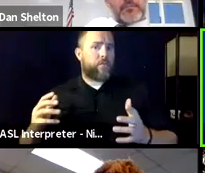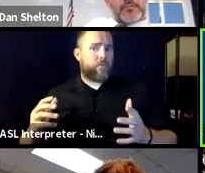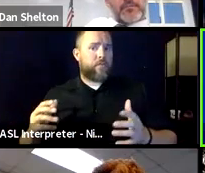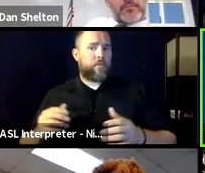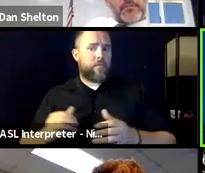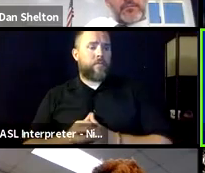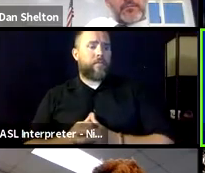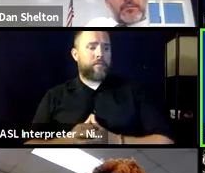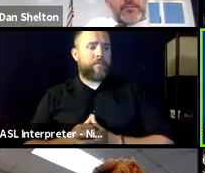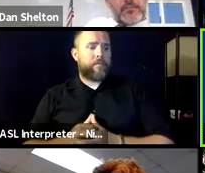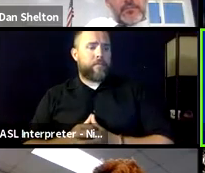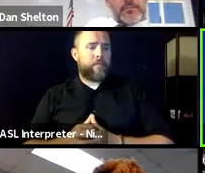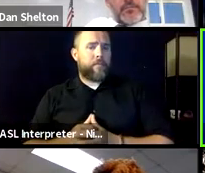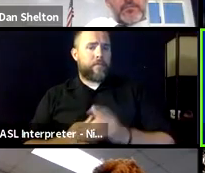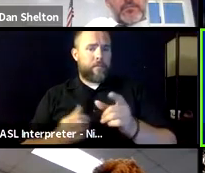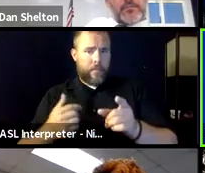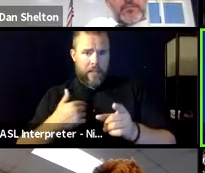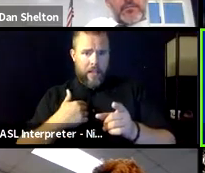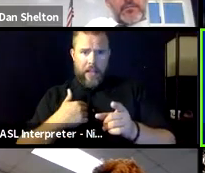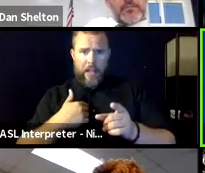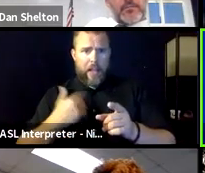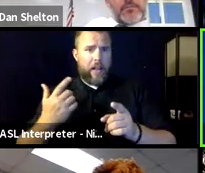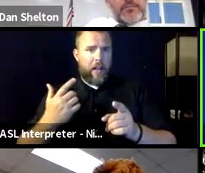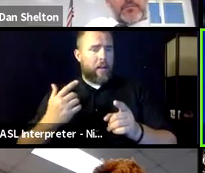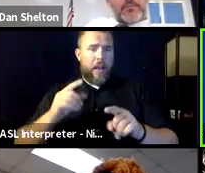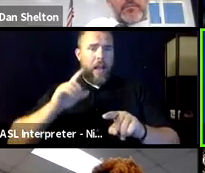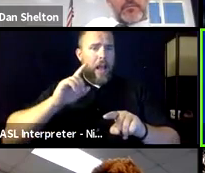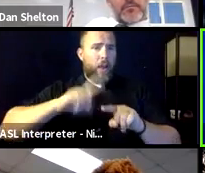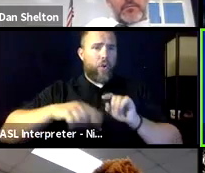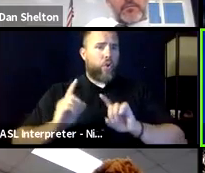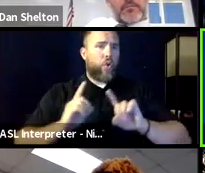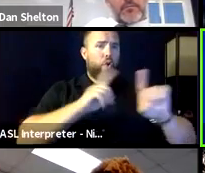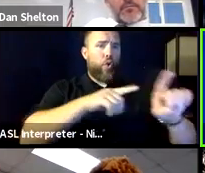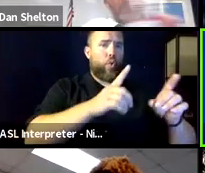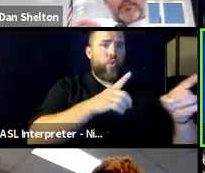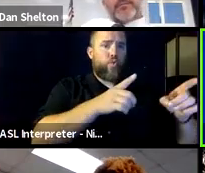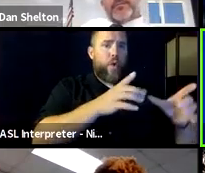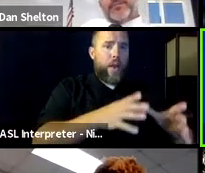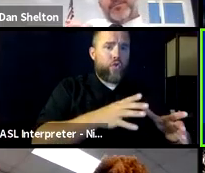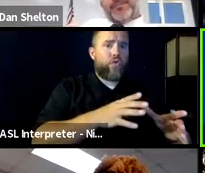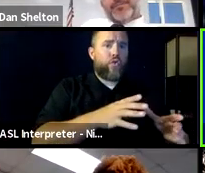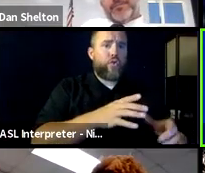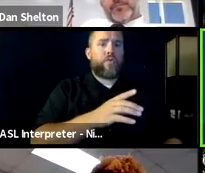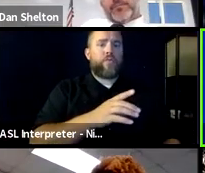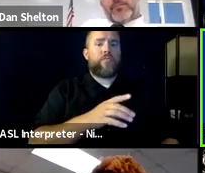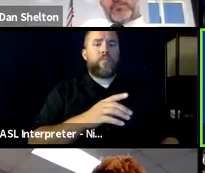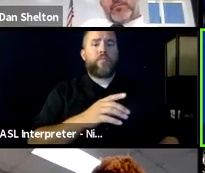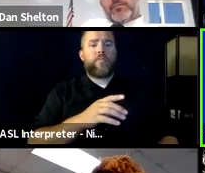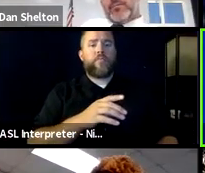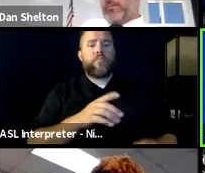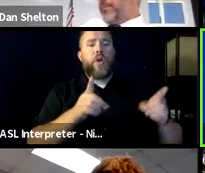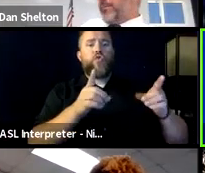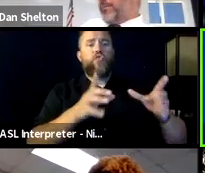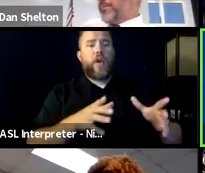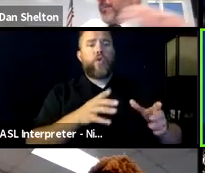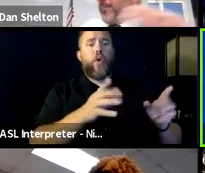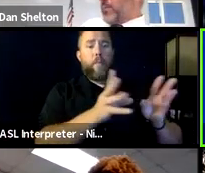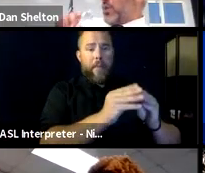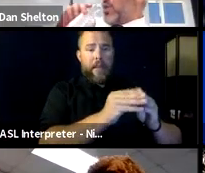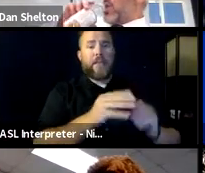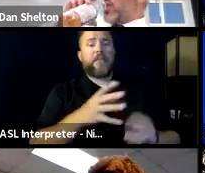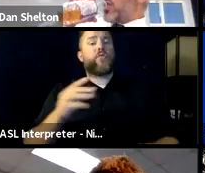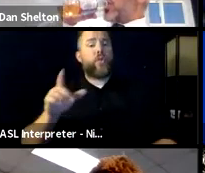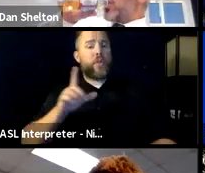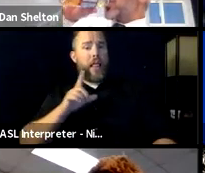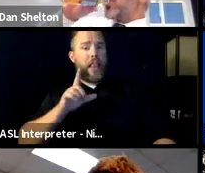was, and if I couldn't be at the legislative meeting, she was, and it worked pretty well that way. It has in the past too. So I'll just throw that out.